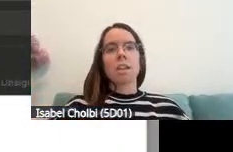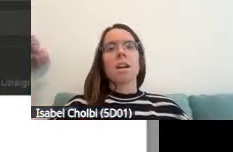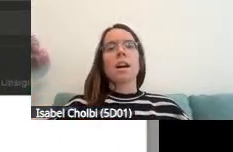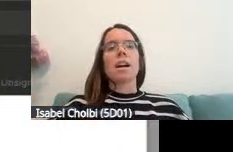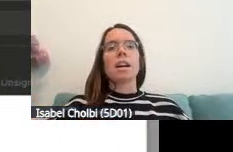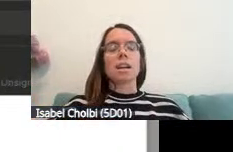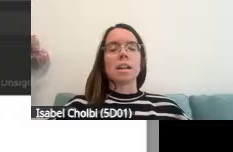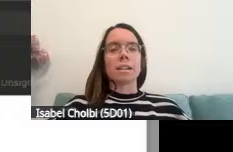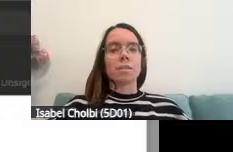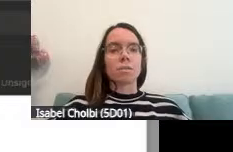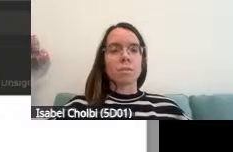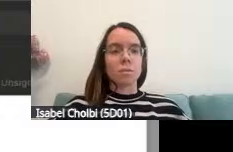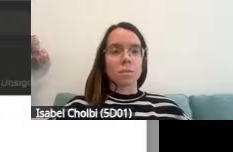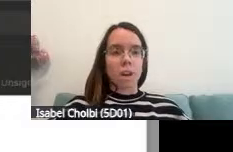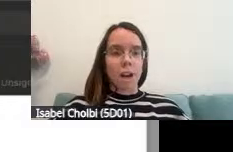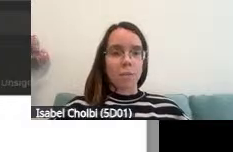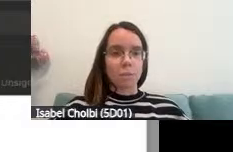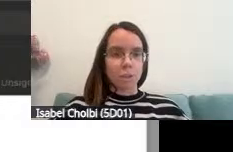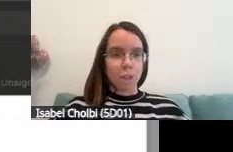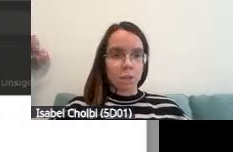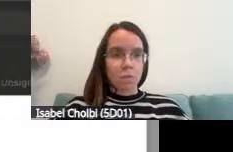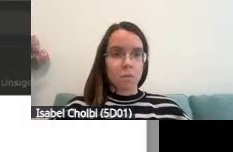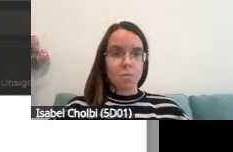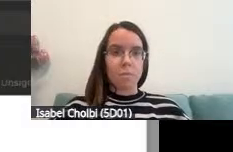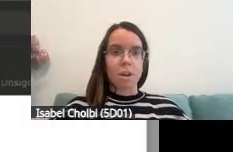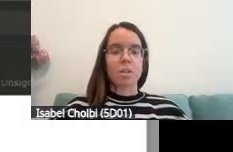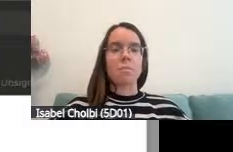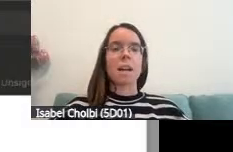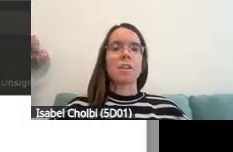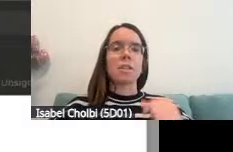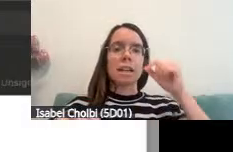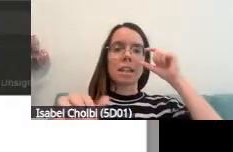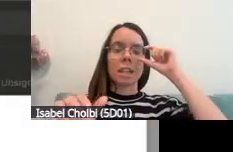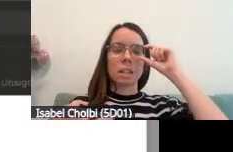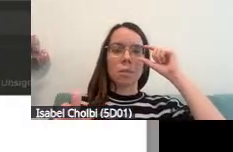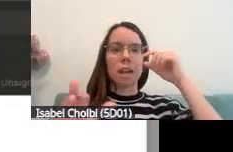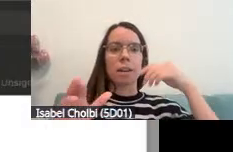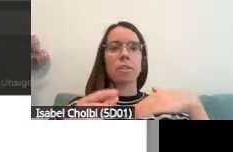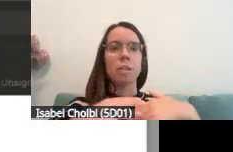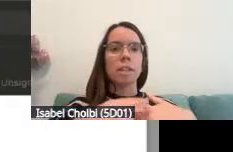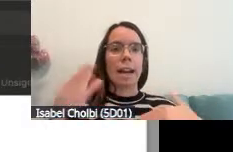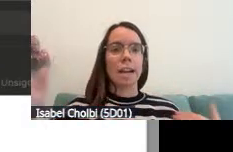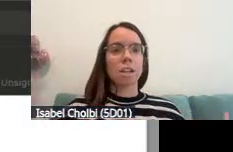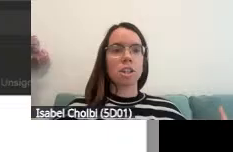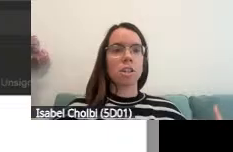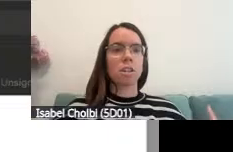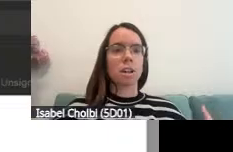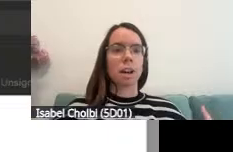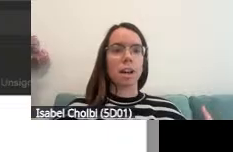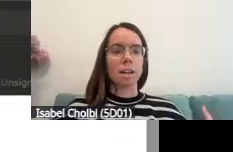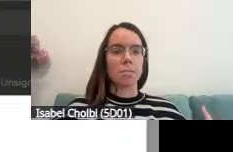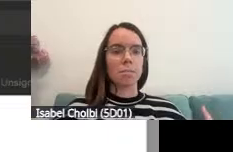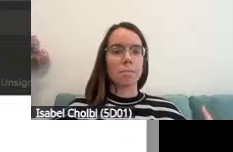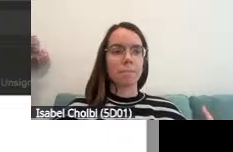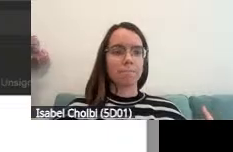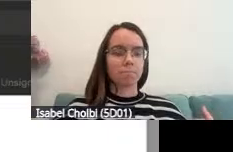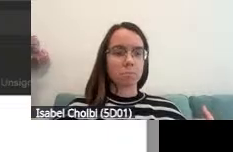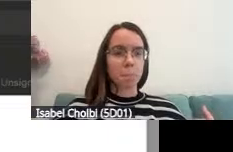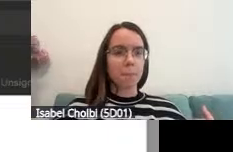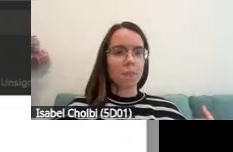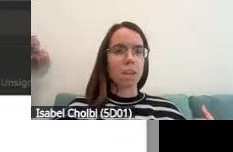OANC. Uh, I will note though that my understanding is we have to attach